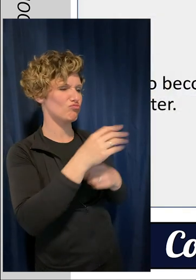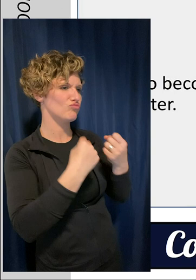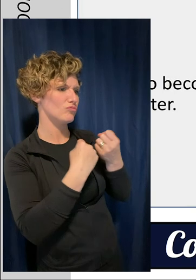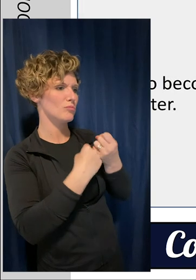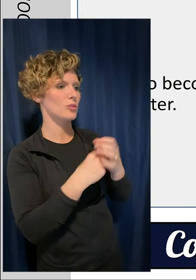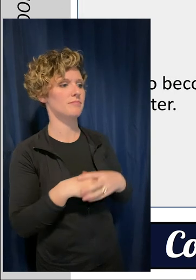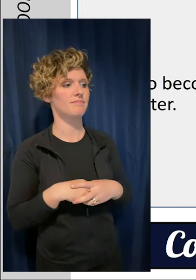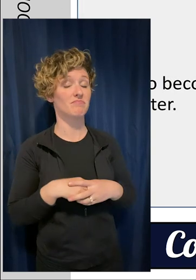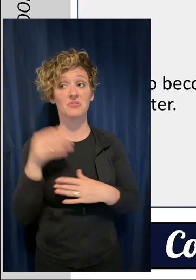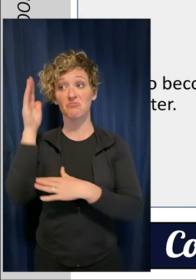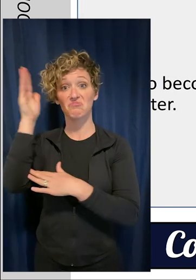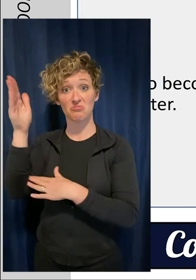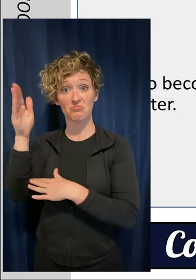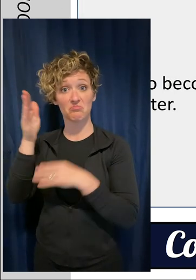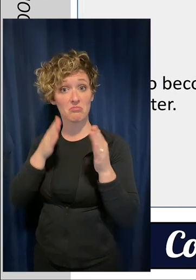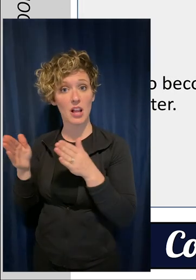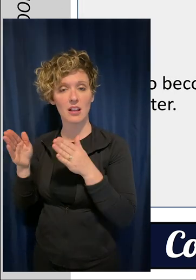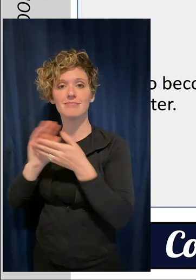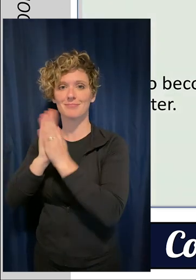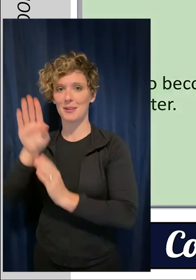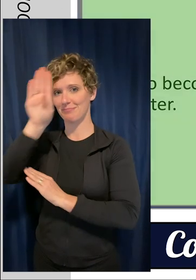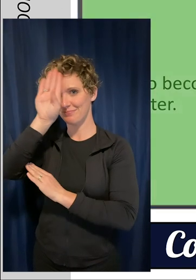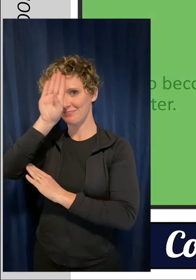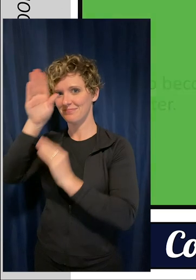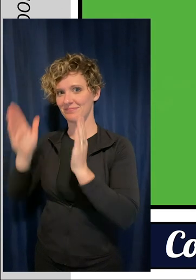future, Tyler plans to become a firefighter.